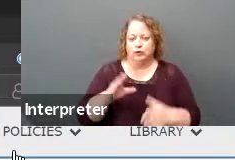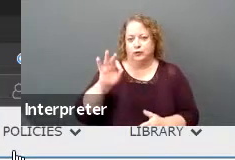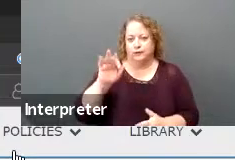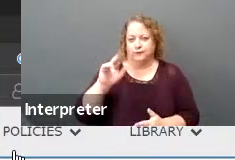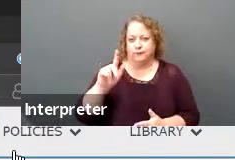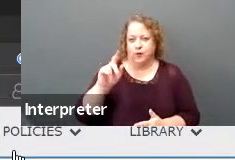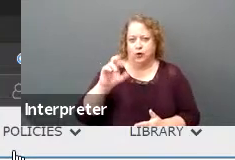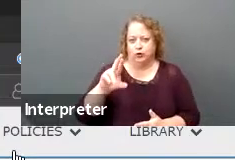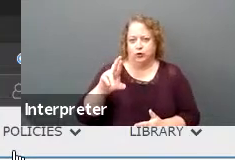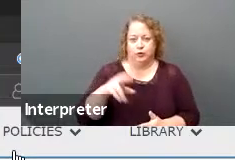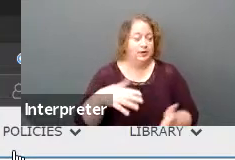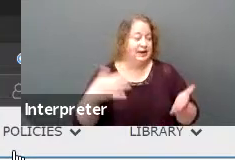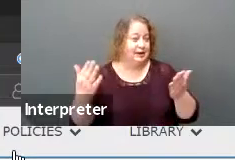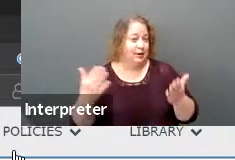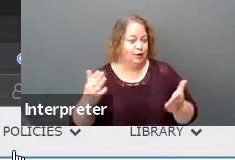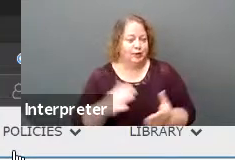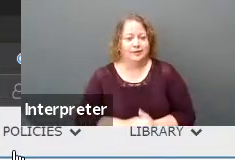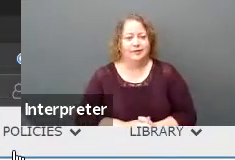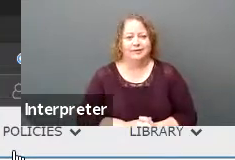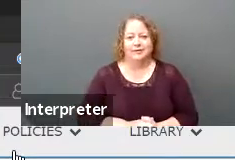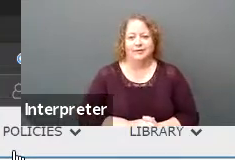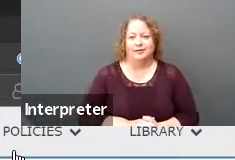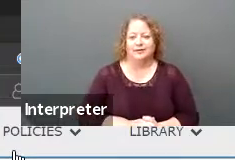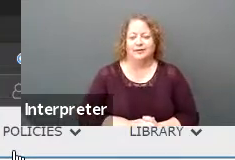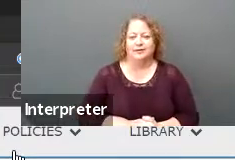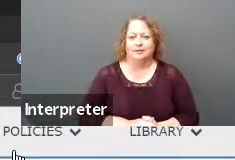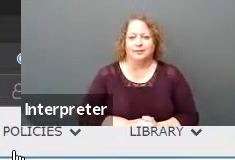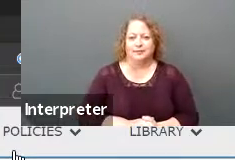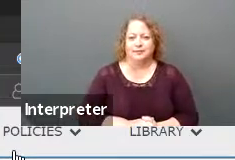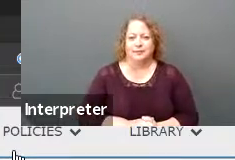Director Faulkner, Here.